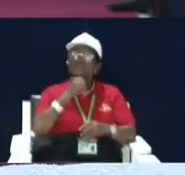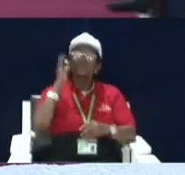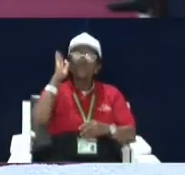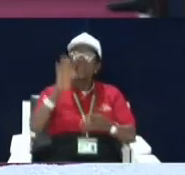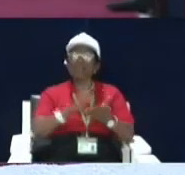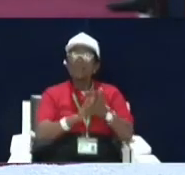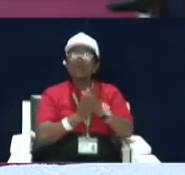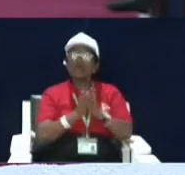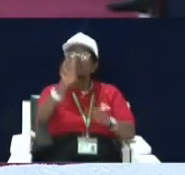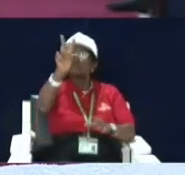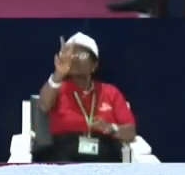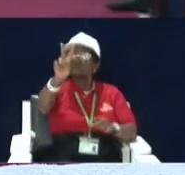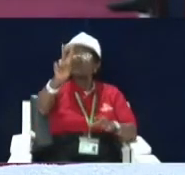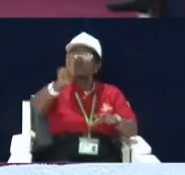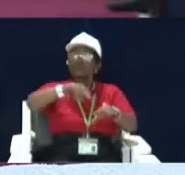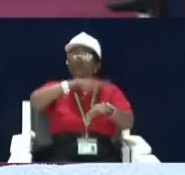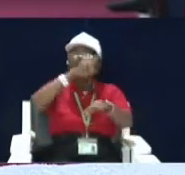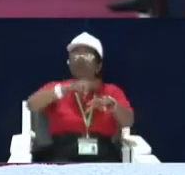Two